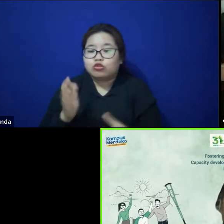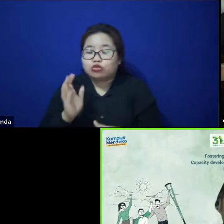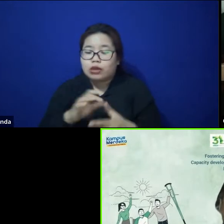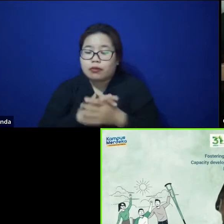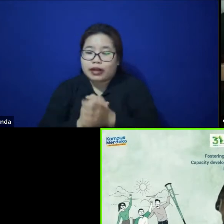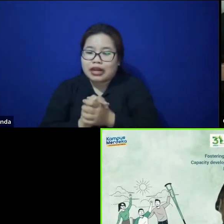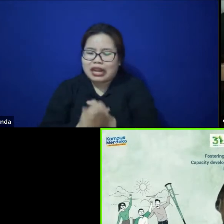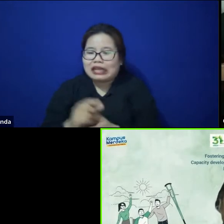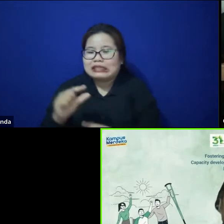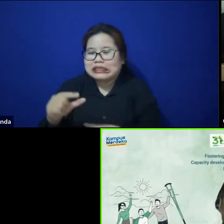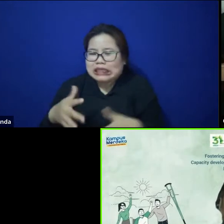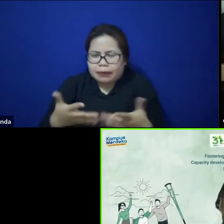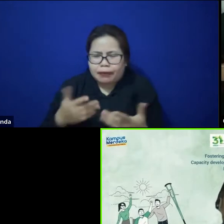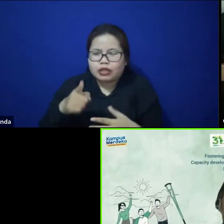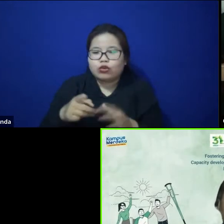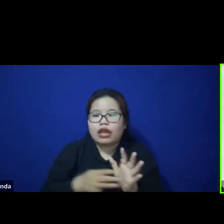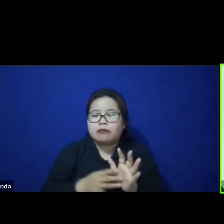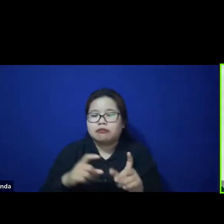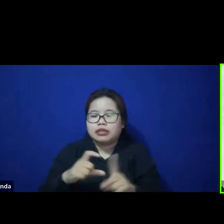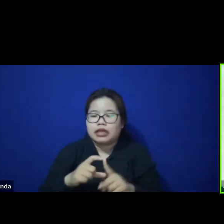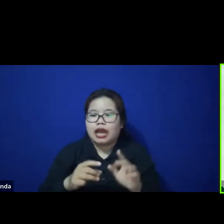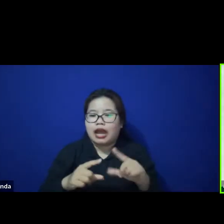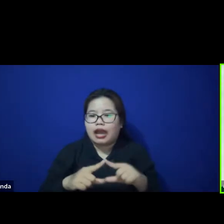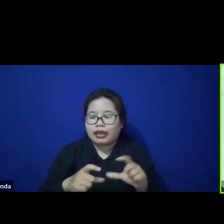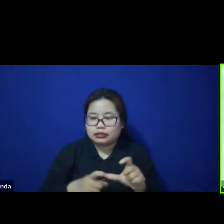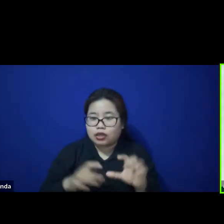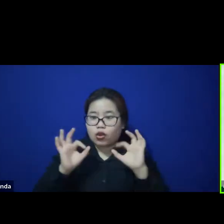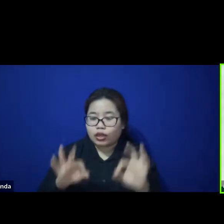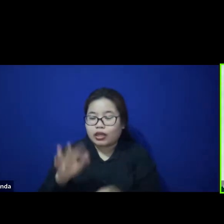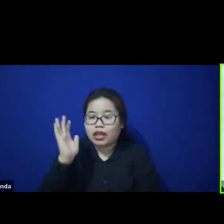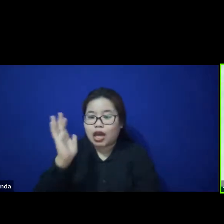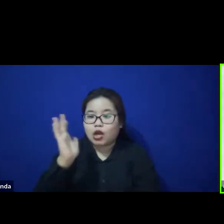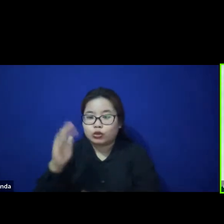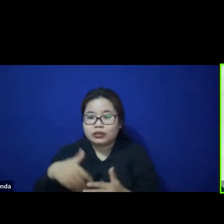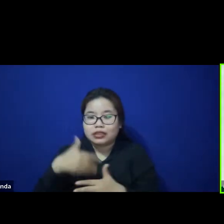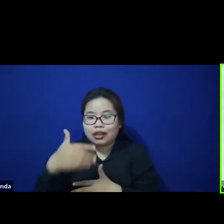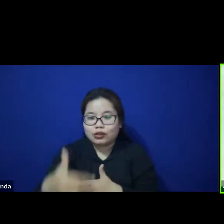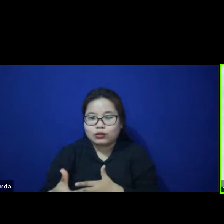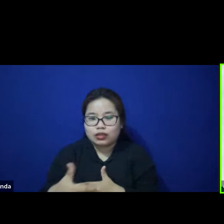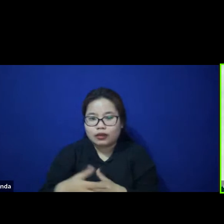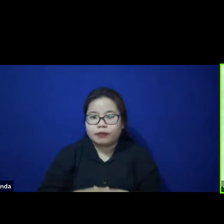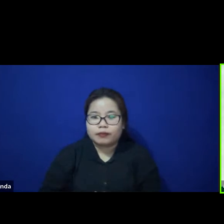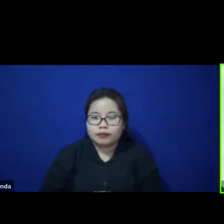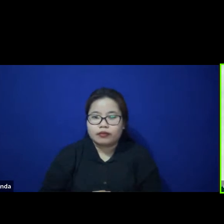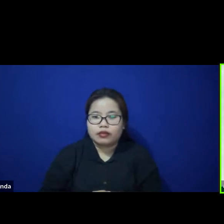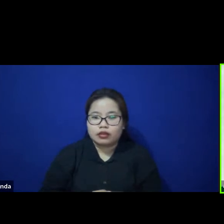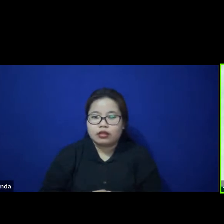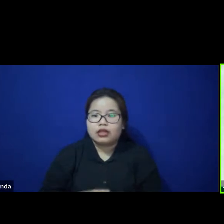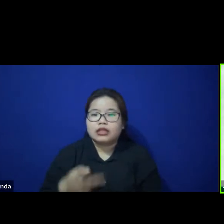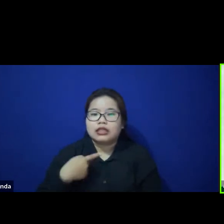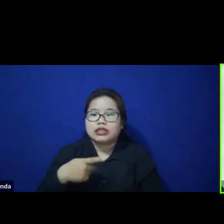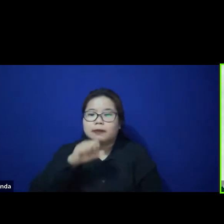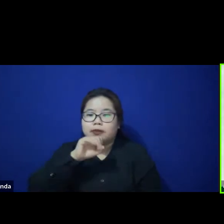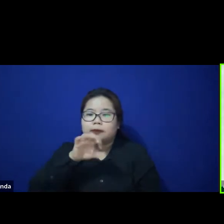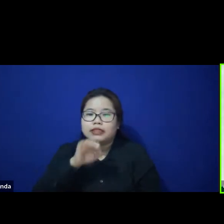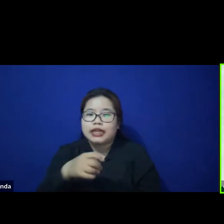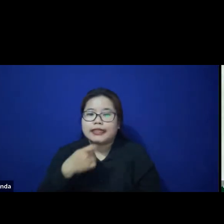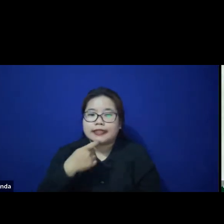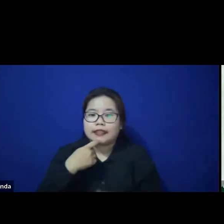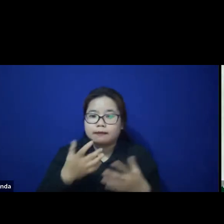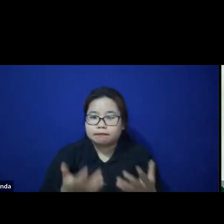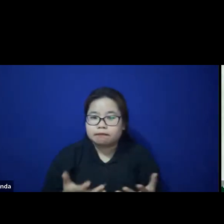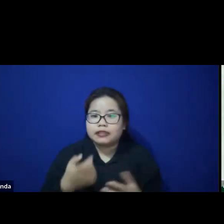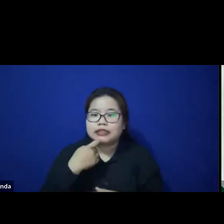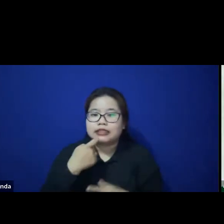yeah, we'll talk about maybe the difference between the NDIS and health, and also